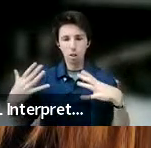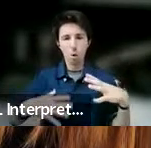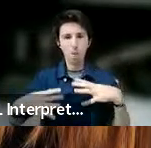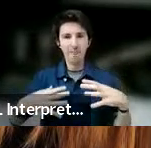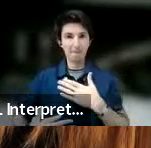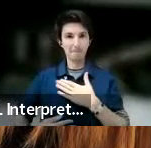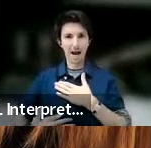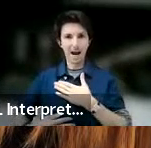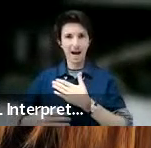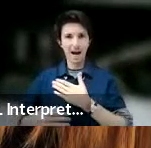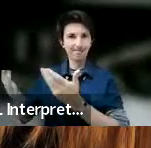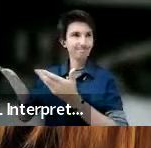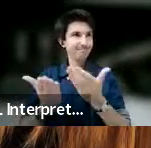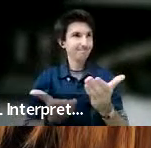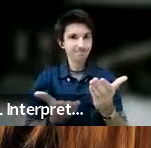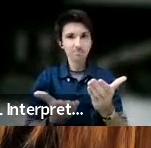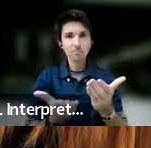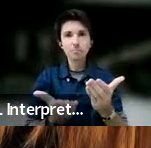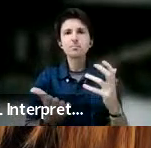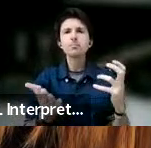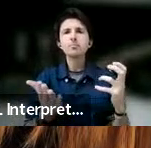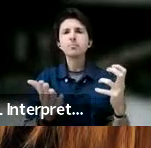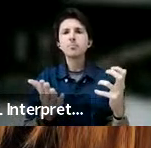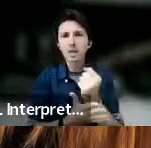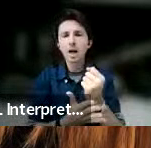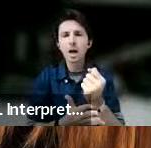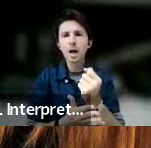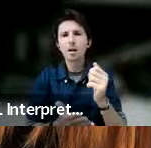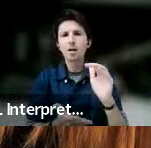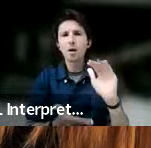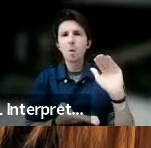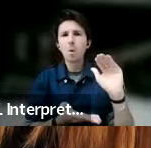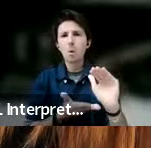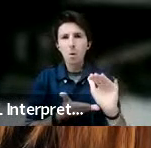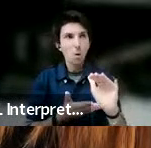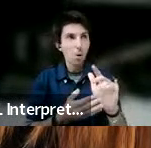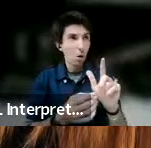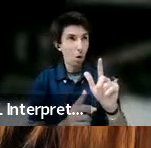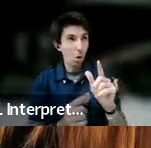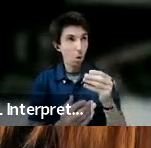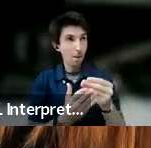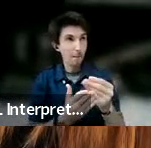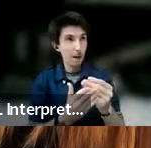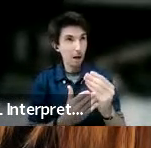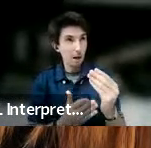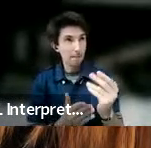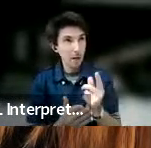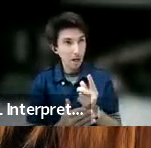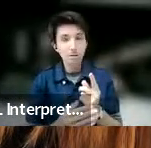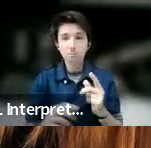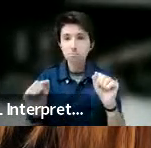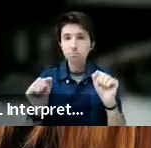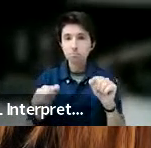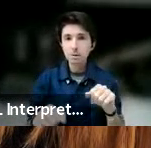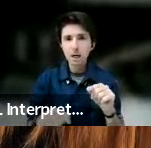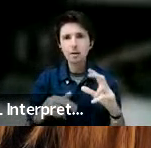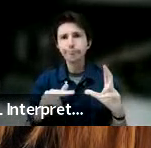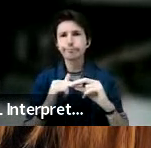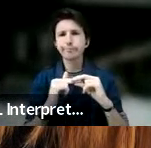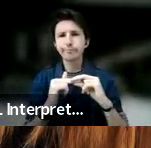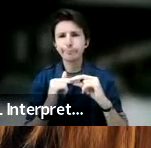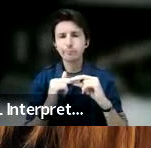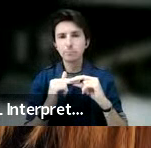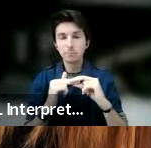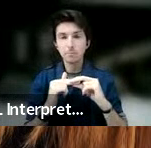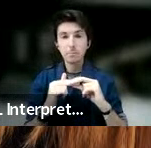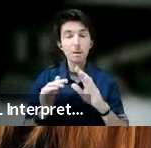that costume that you're bringing. I have seen instances where a background actor does attend a fitting. And